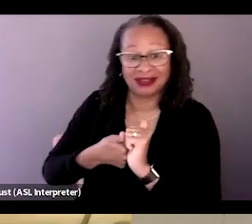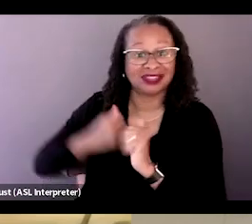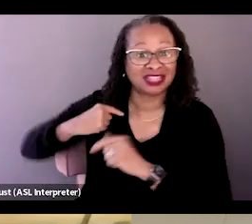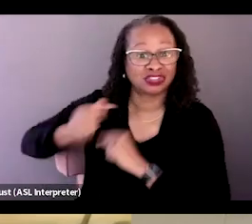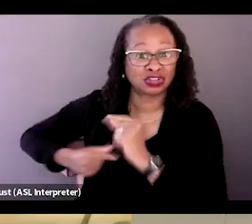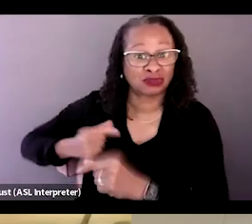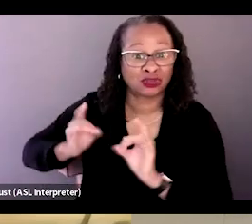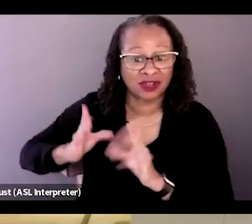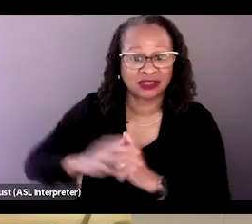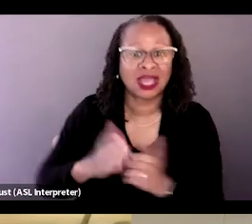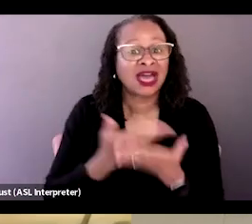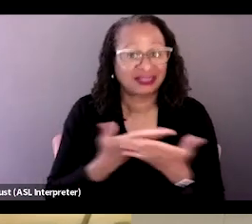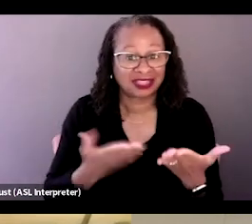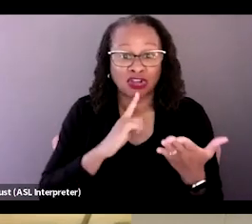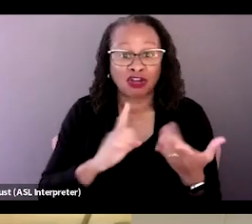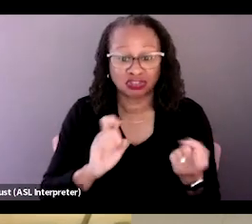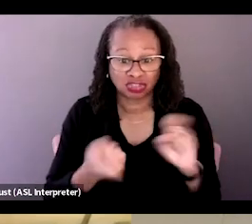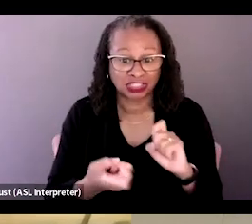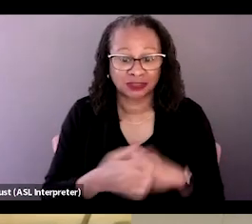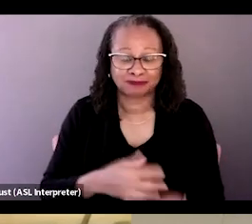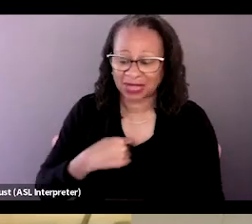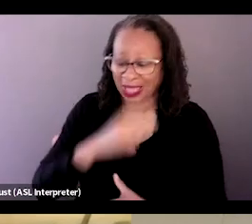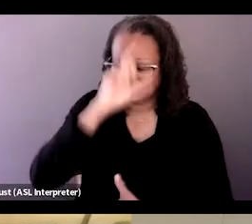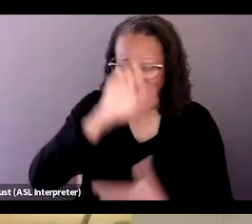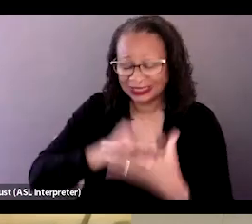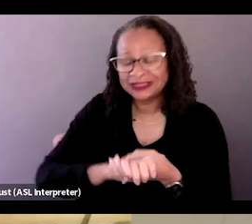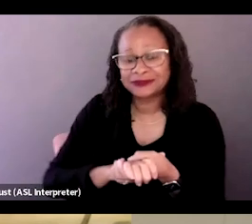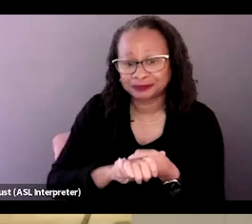are changing. I think